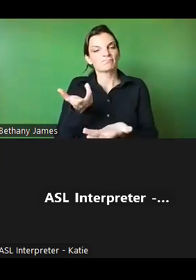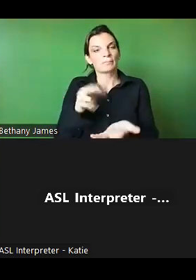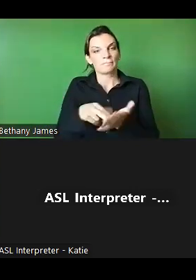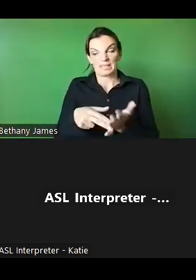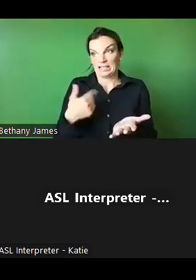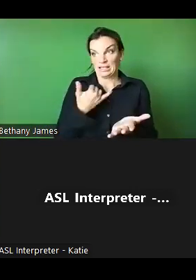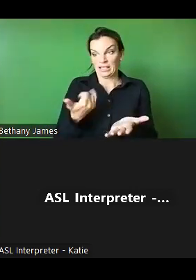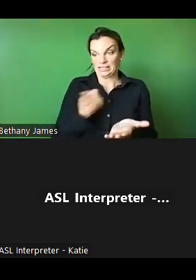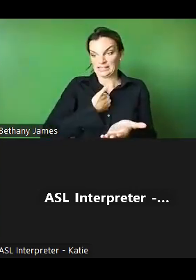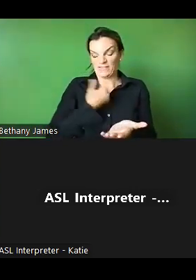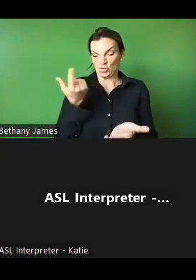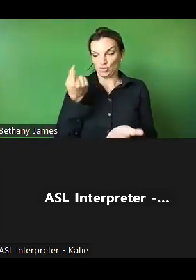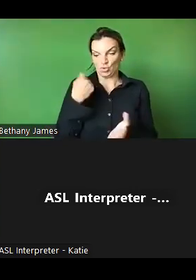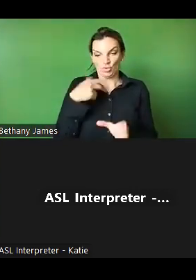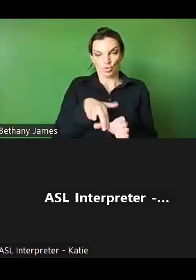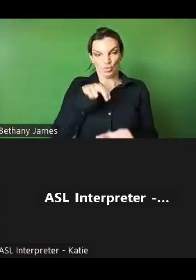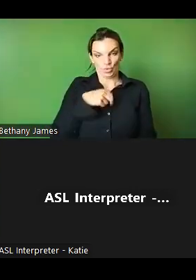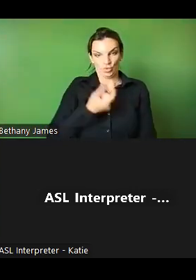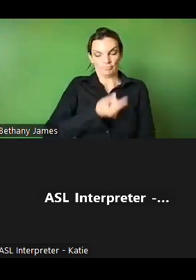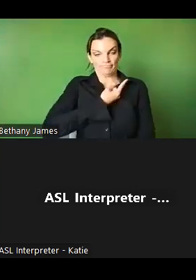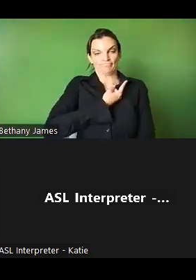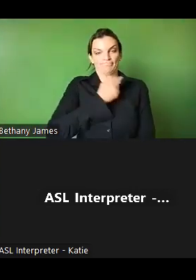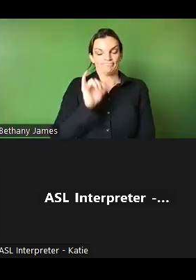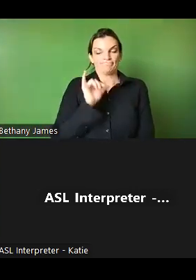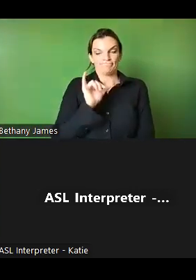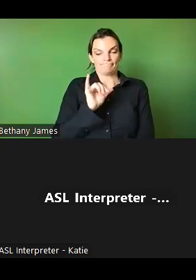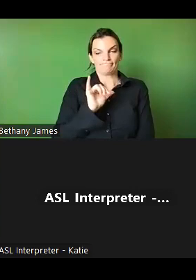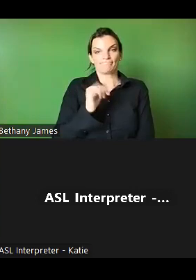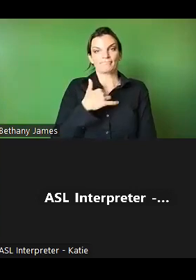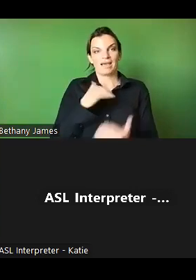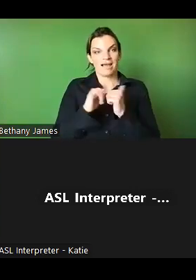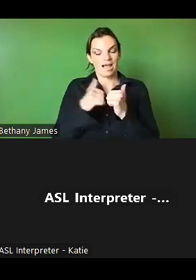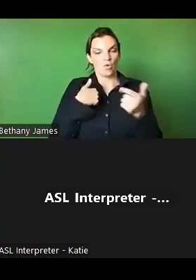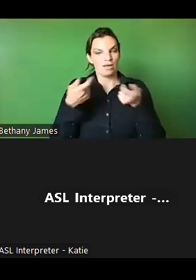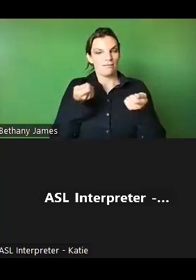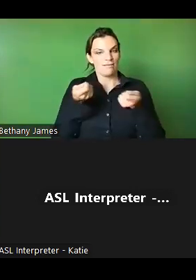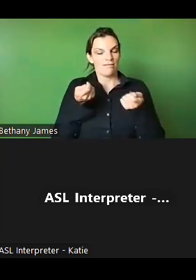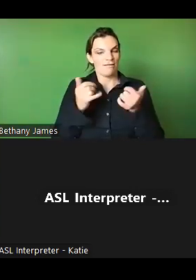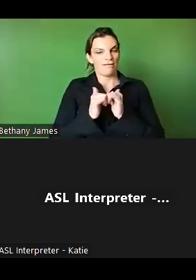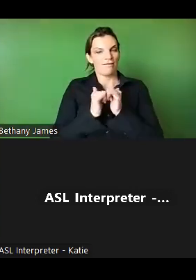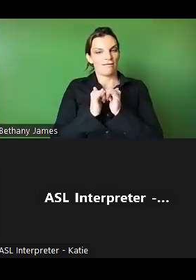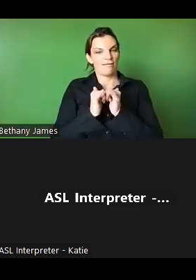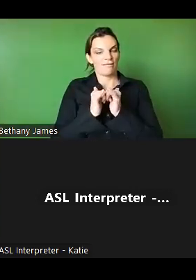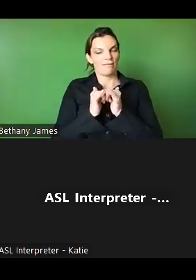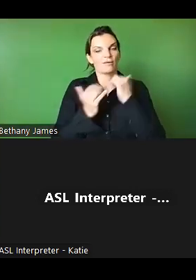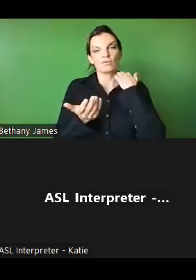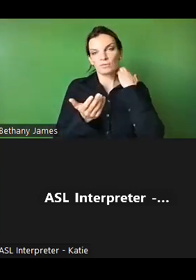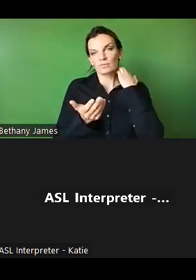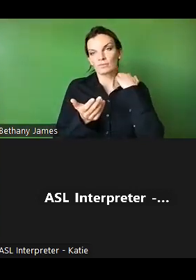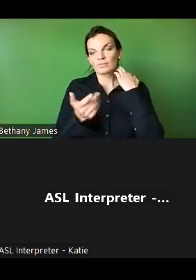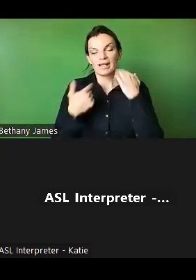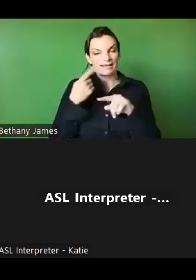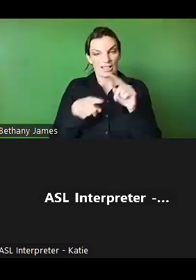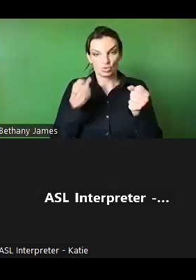do you, client person sitting in front of me, want to handle the lack of being able to